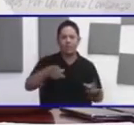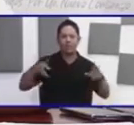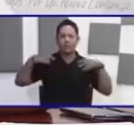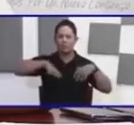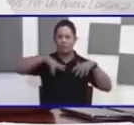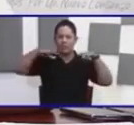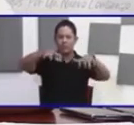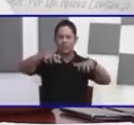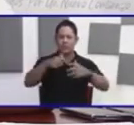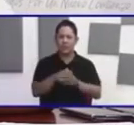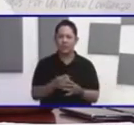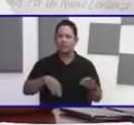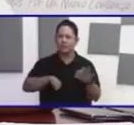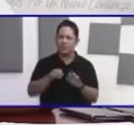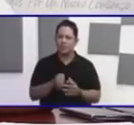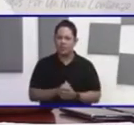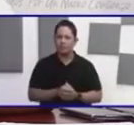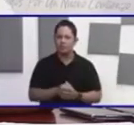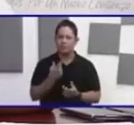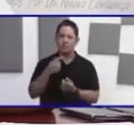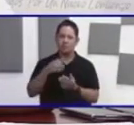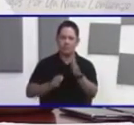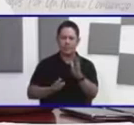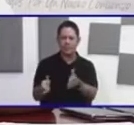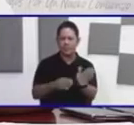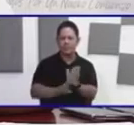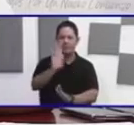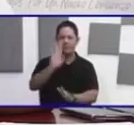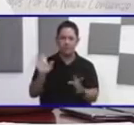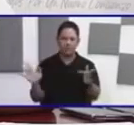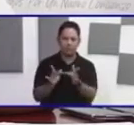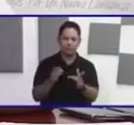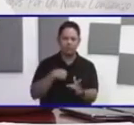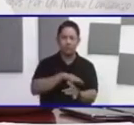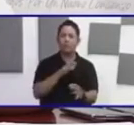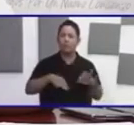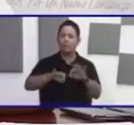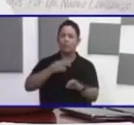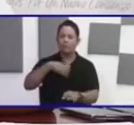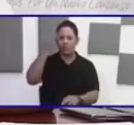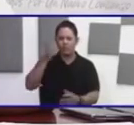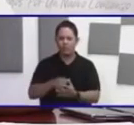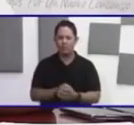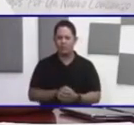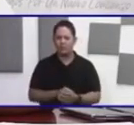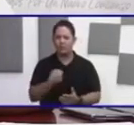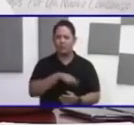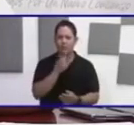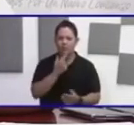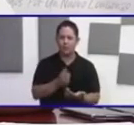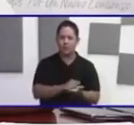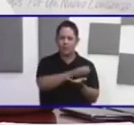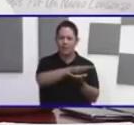was approved in the development plan. And it's important for us because that is one of our flag,